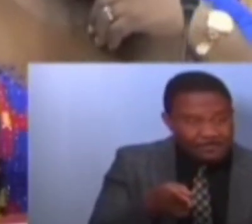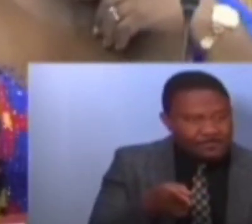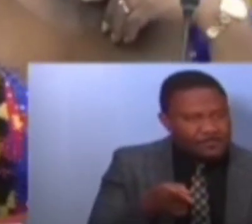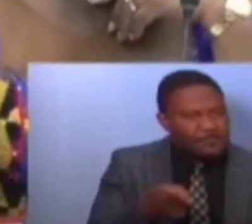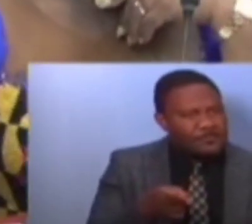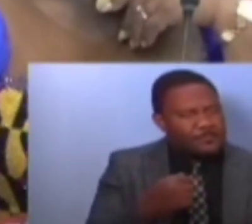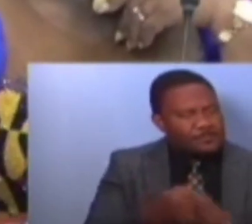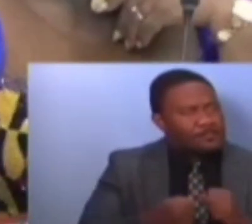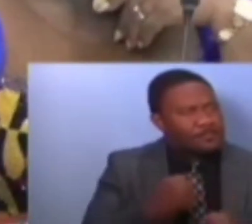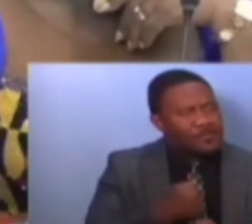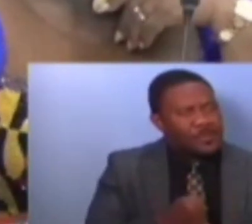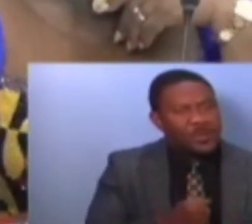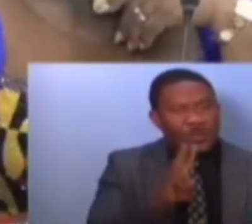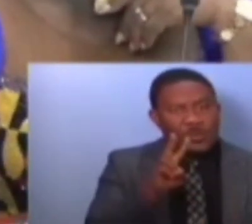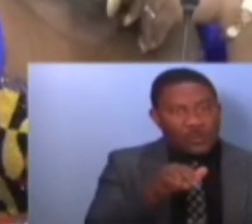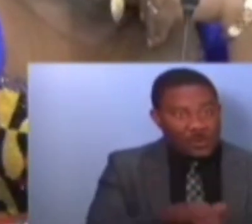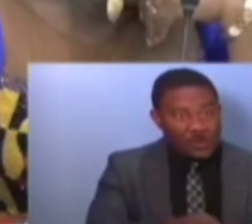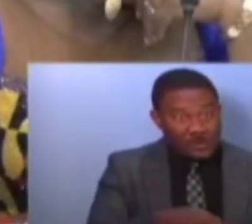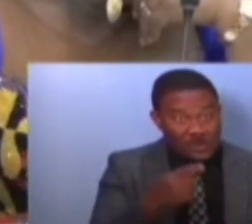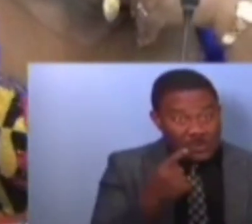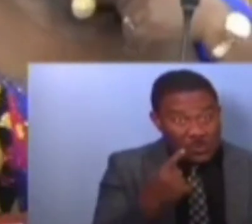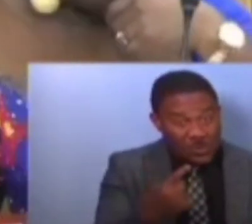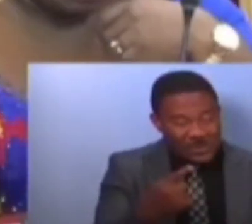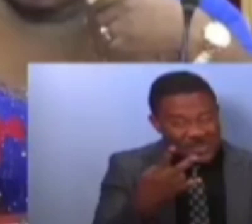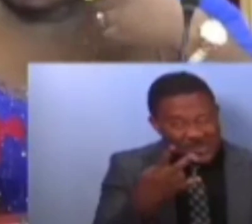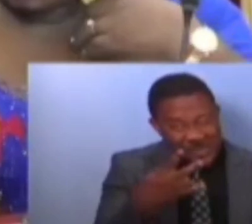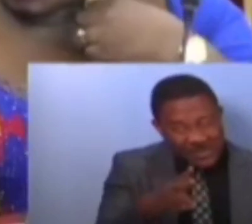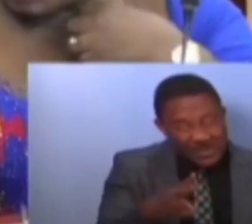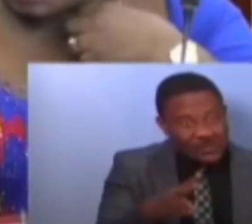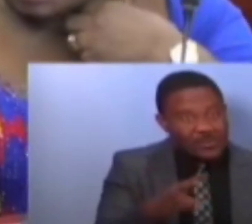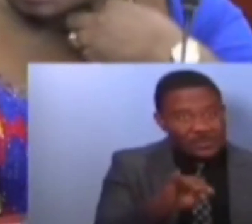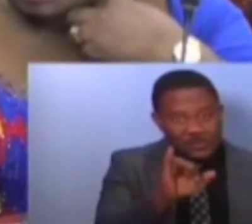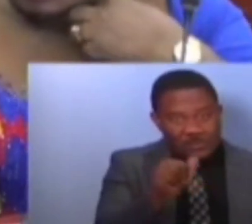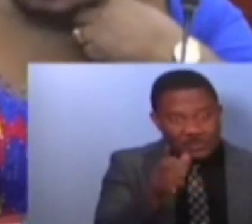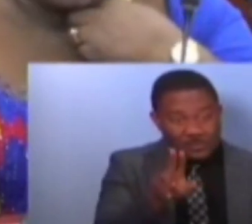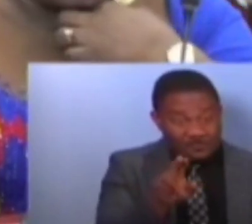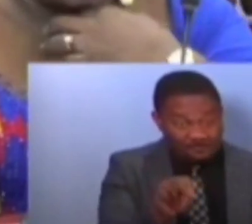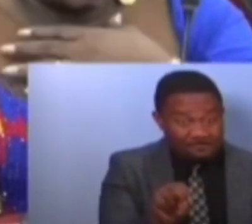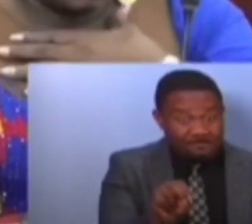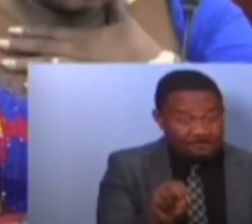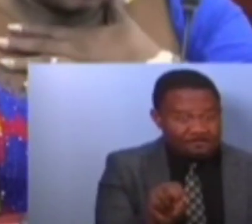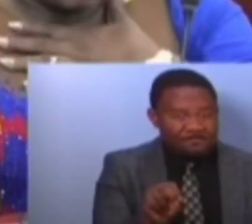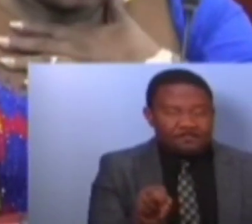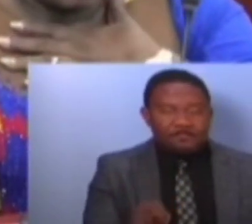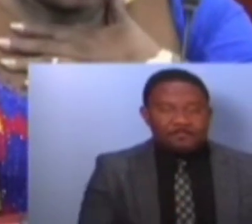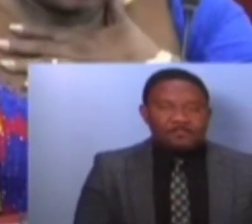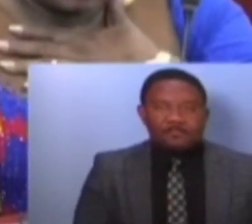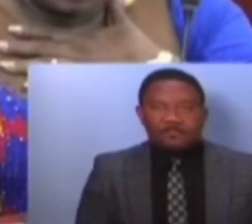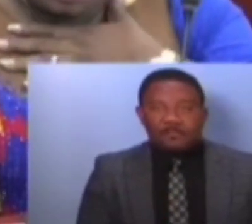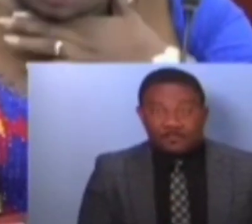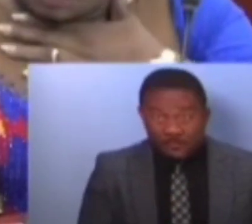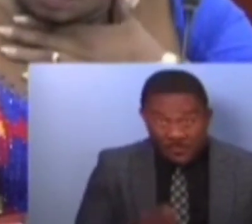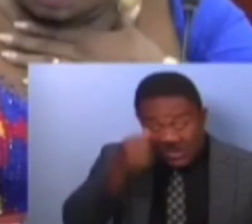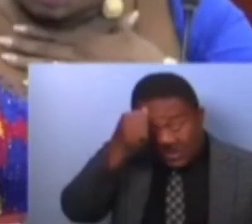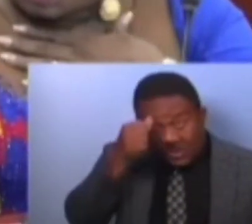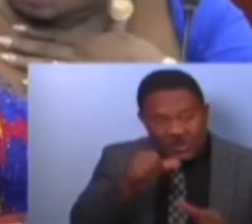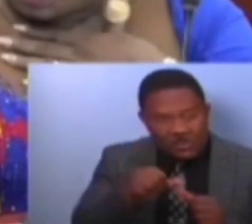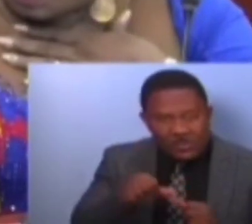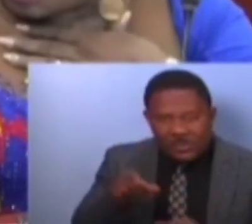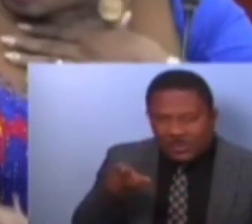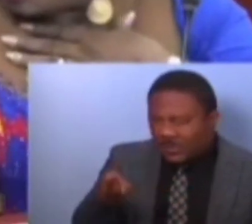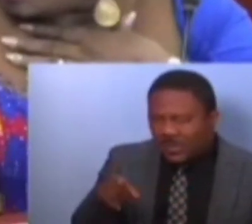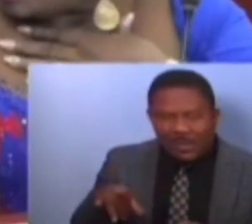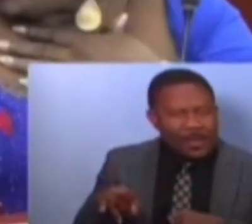in 2001, 7 January, when Is Right this Honorable seconding the himself, motion? as minority What leader, is